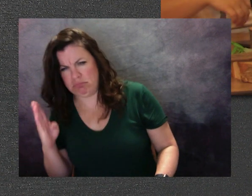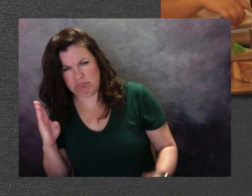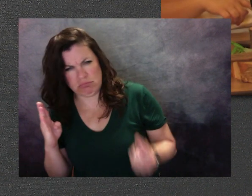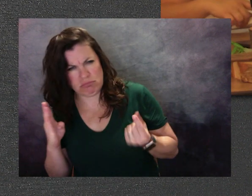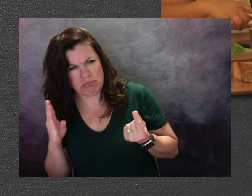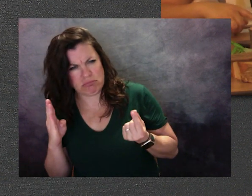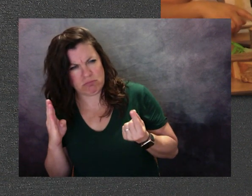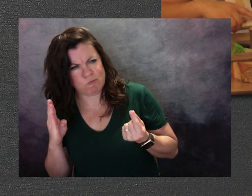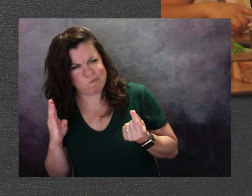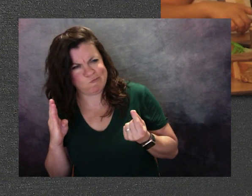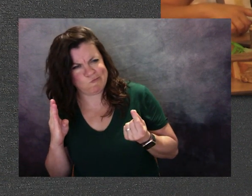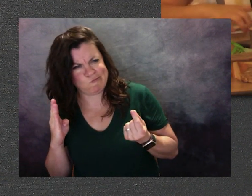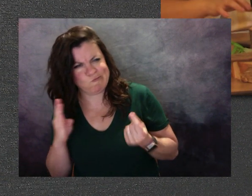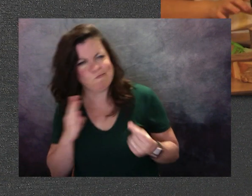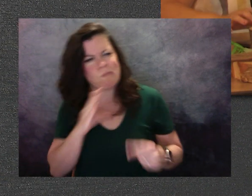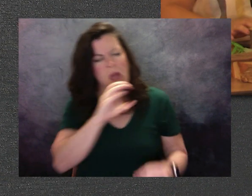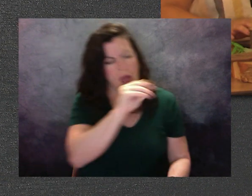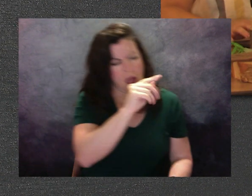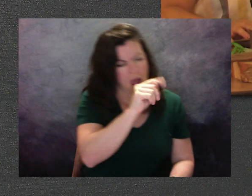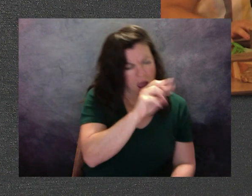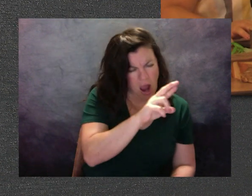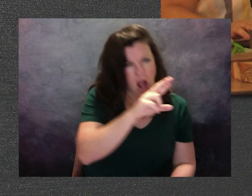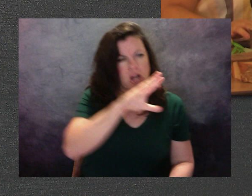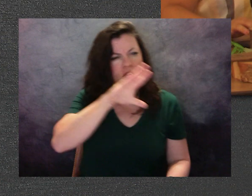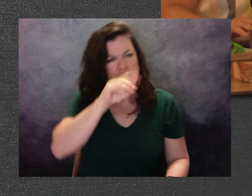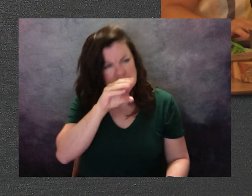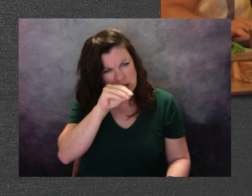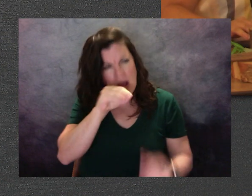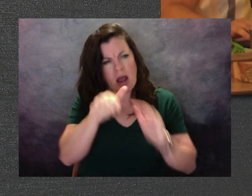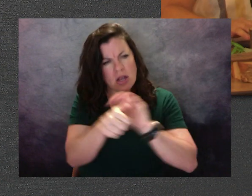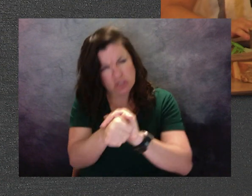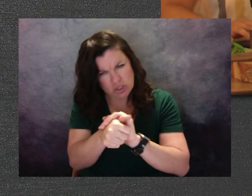Otter, duck, turtle. Otter,